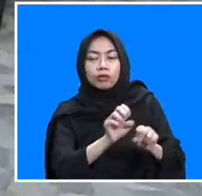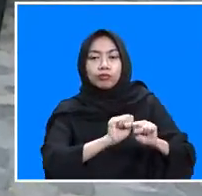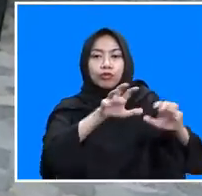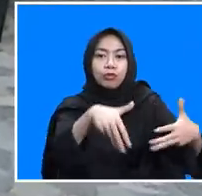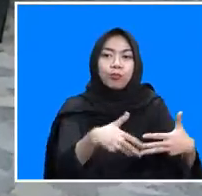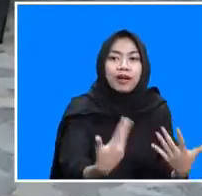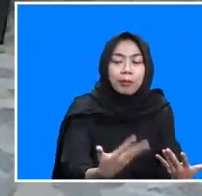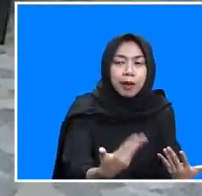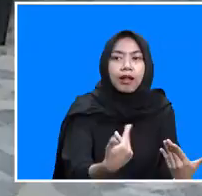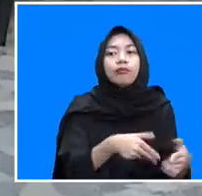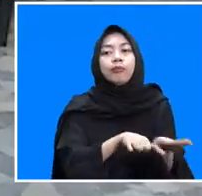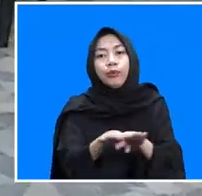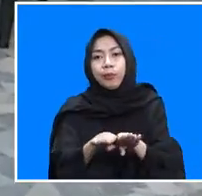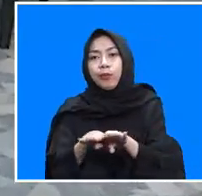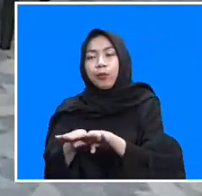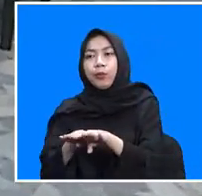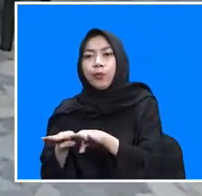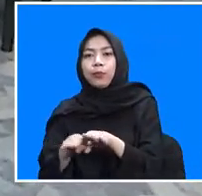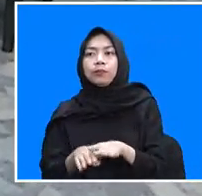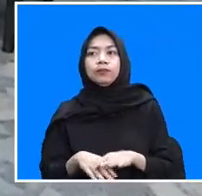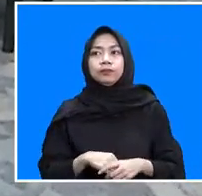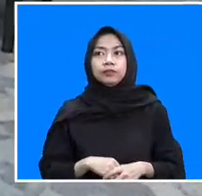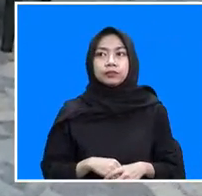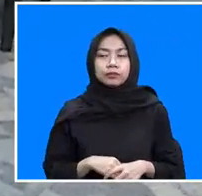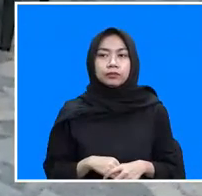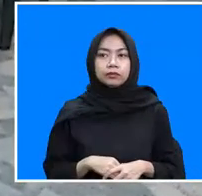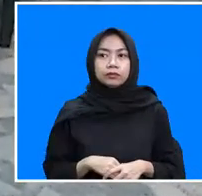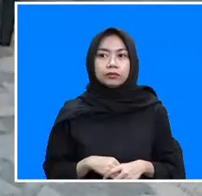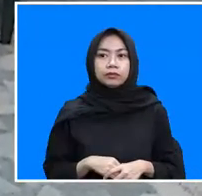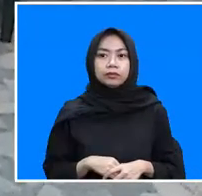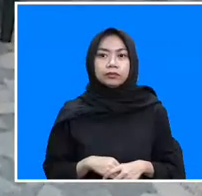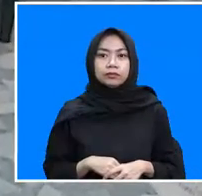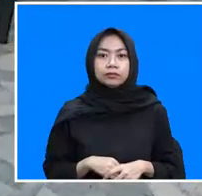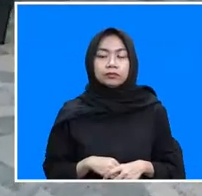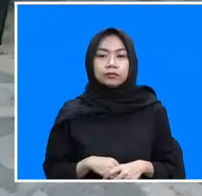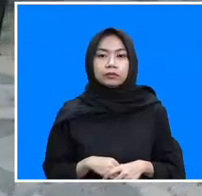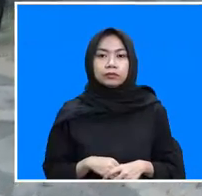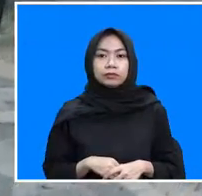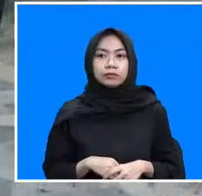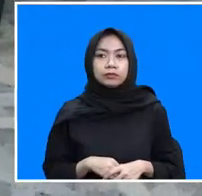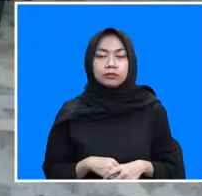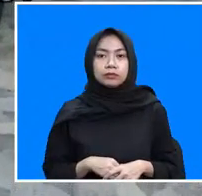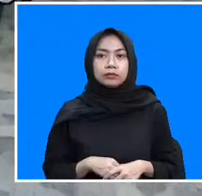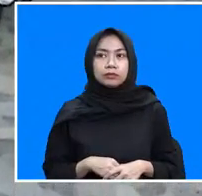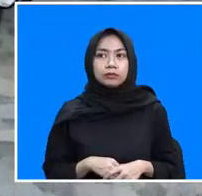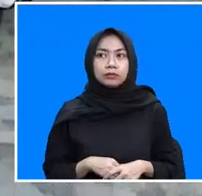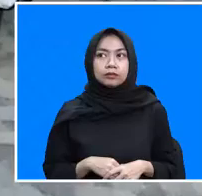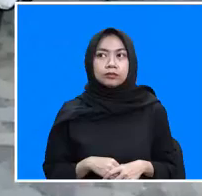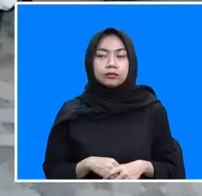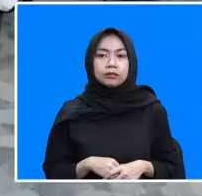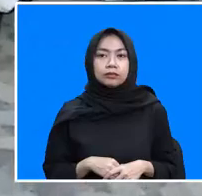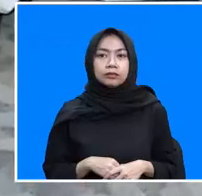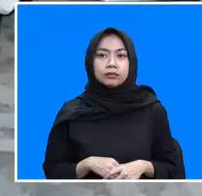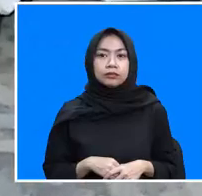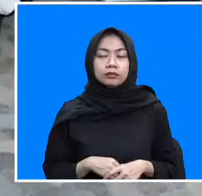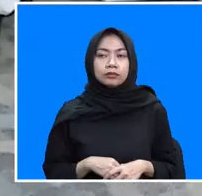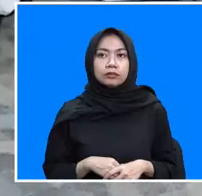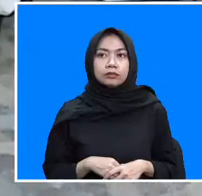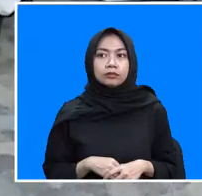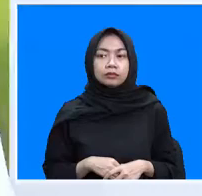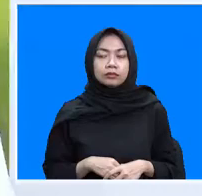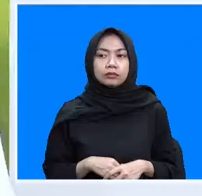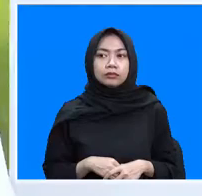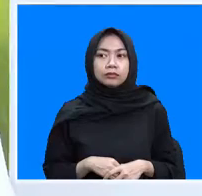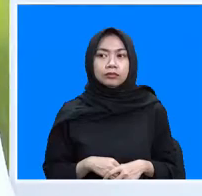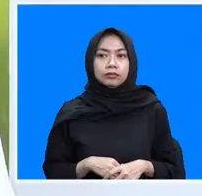the national government is doing in relation to going back to school is trying to get those health protocols right.